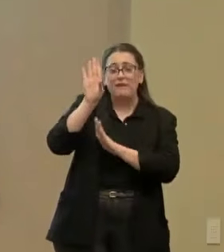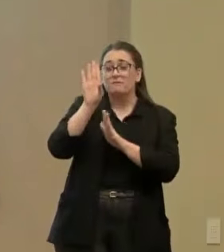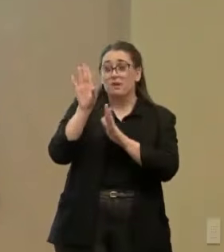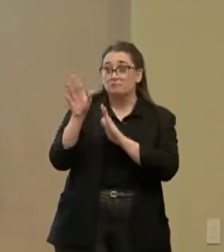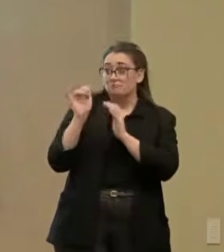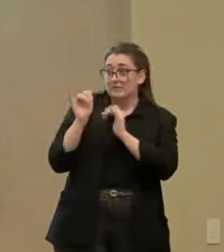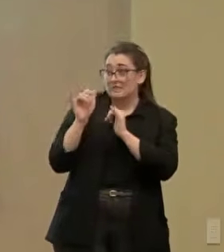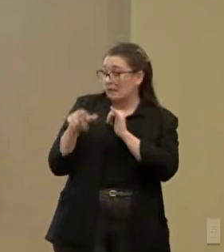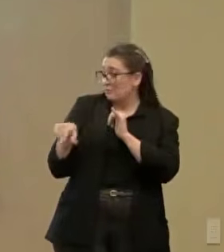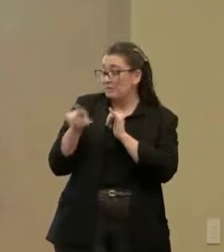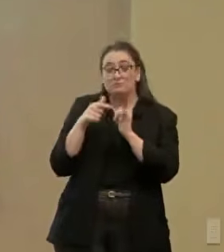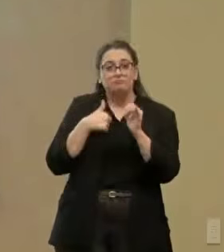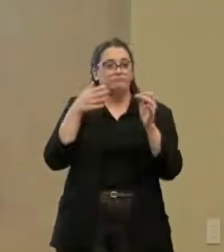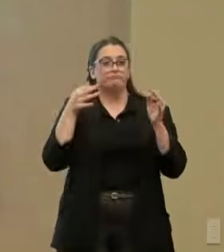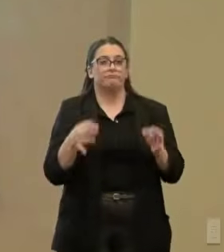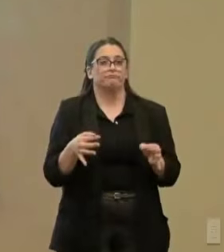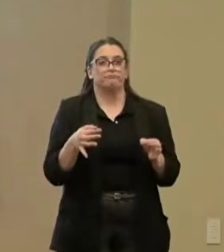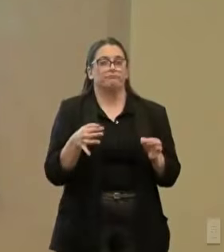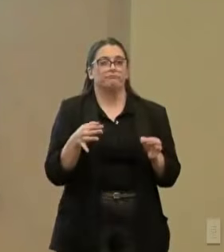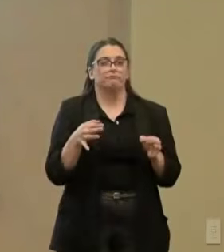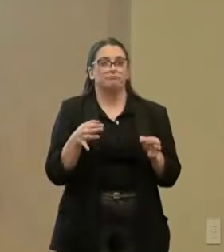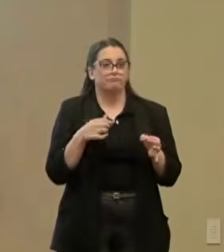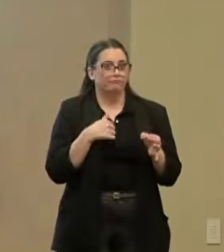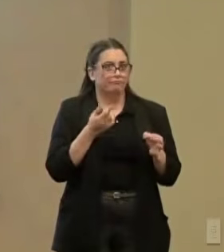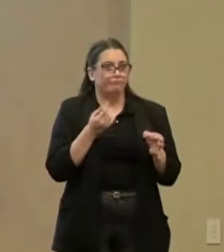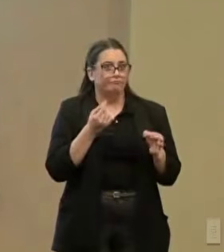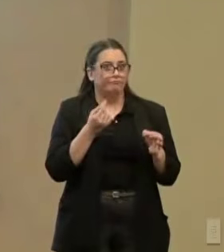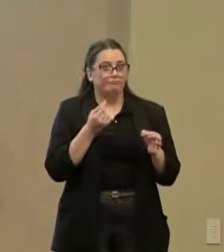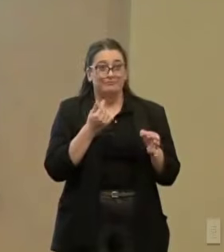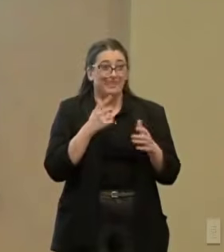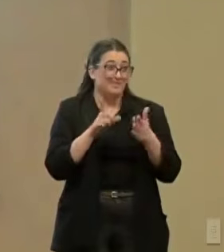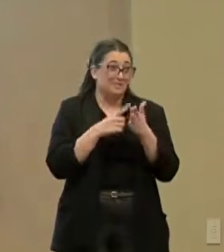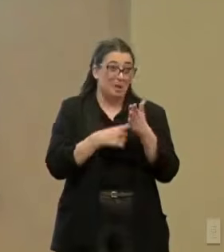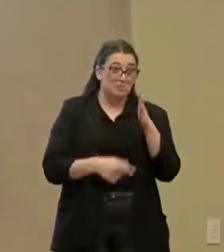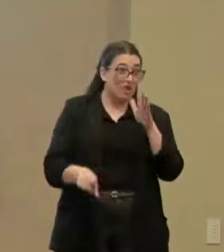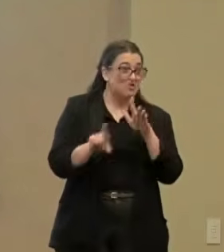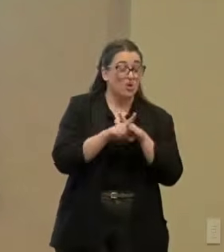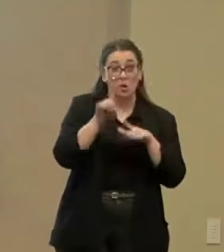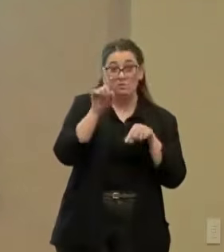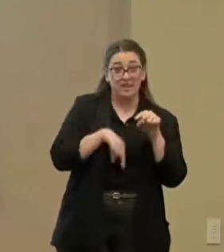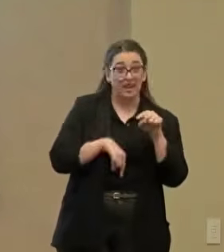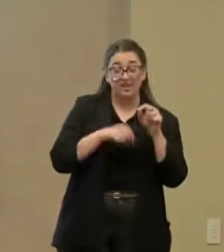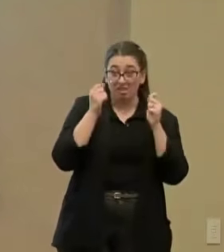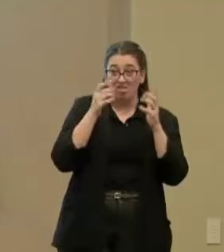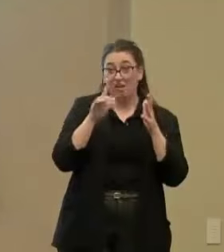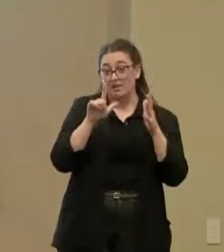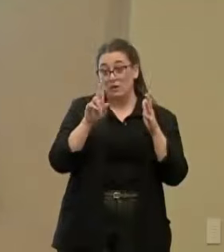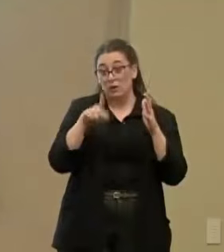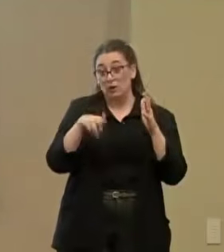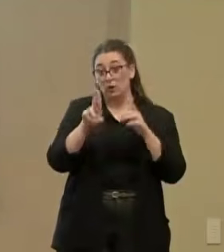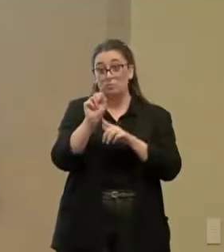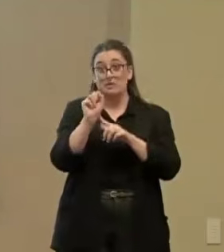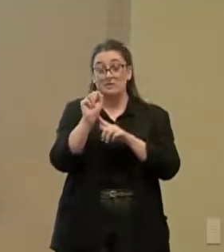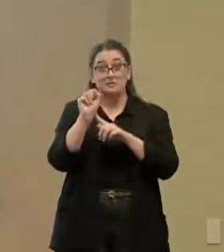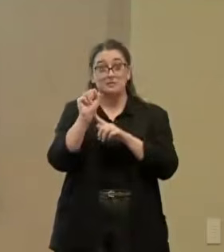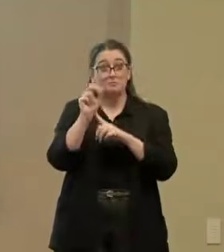all, I decided on, sometimes I can't show up at all. And a lot of lupus warriors have asked me like,